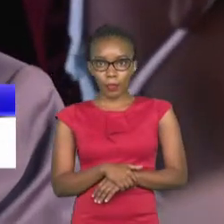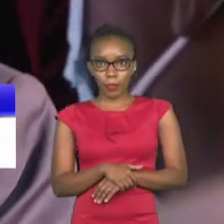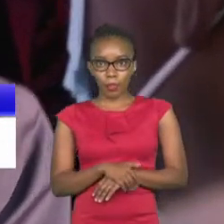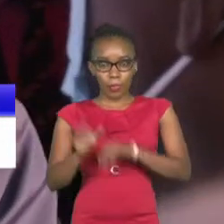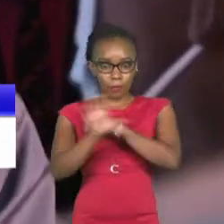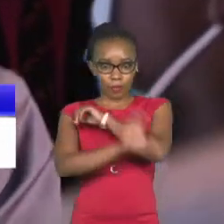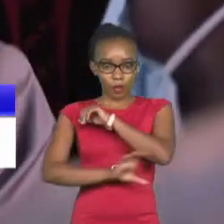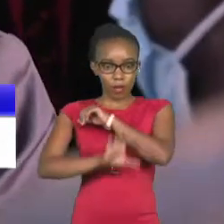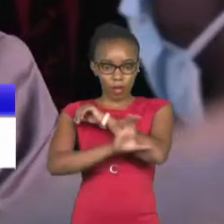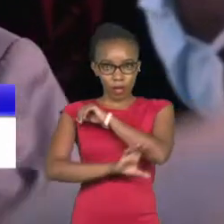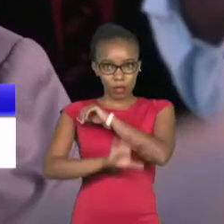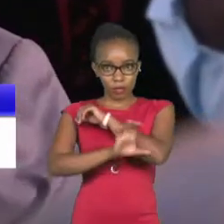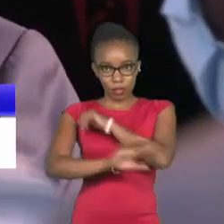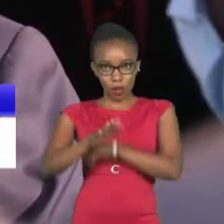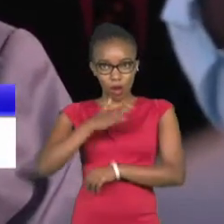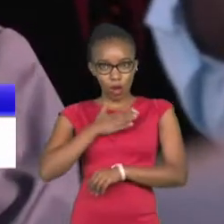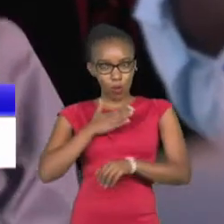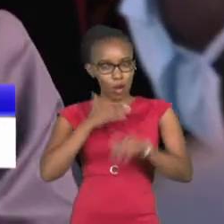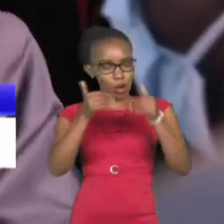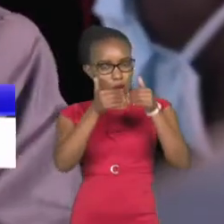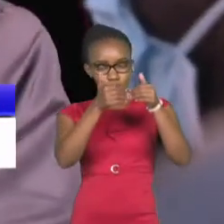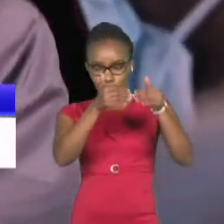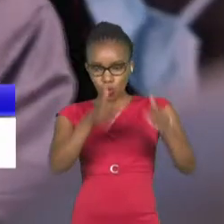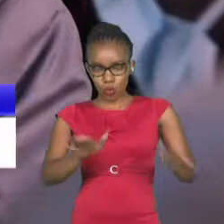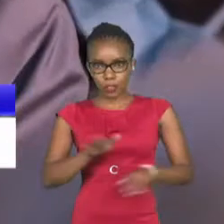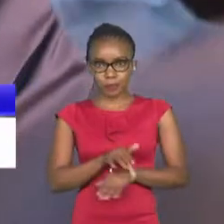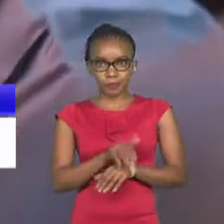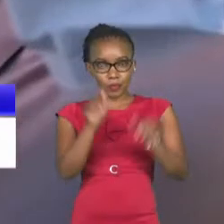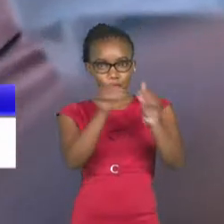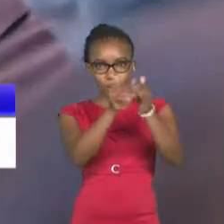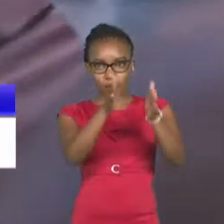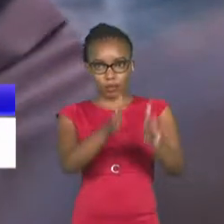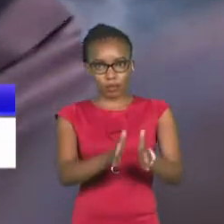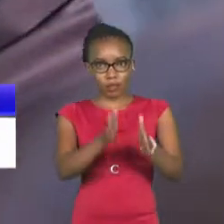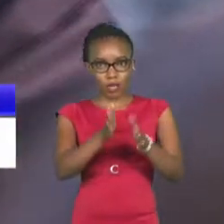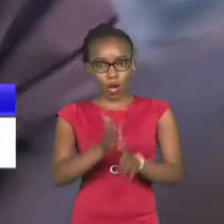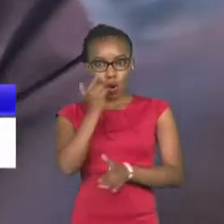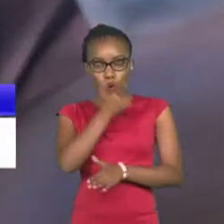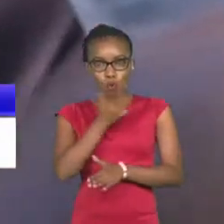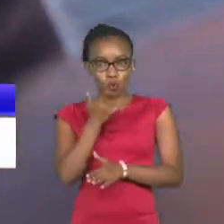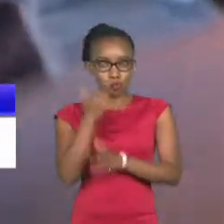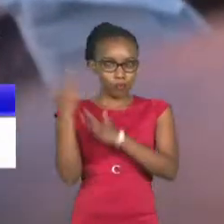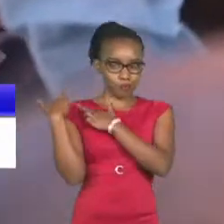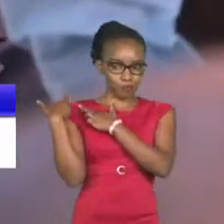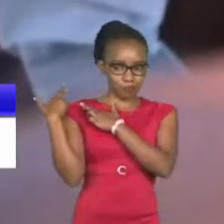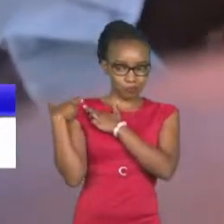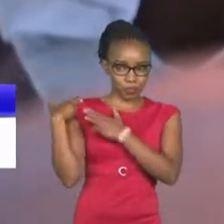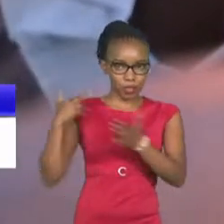limepoteza kiongozi shujaa, kiongozi ambaye amesimamia haki